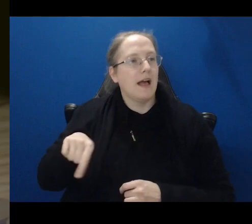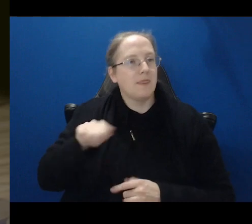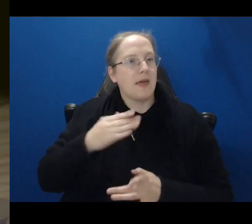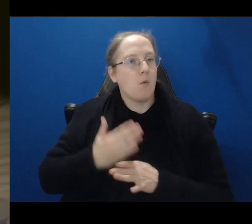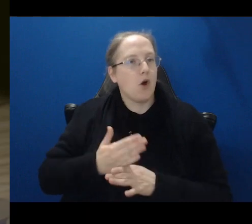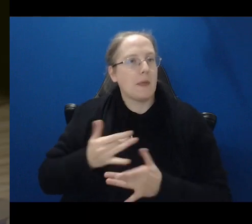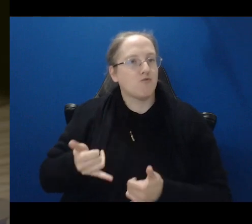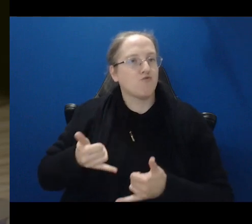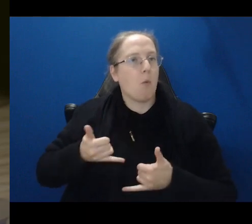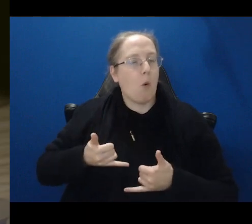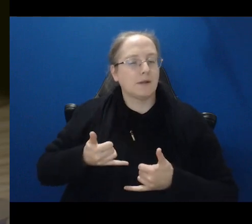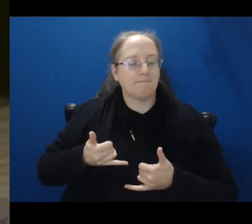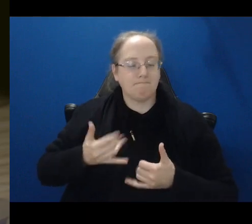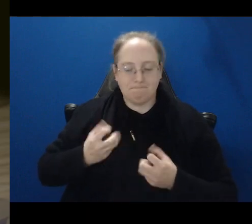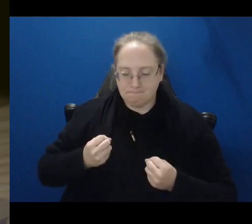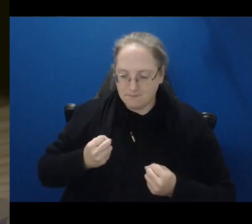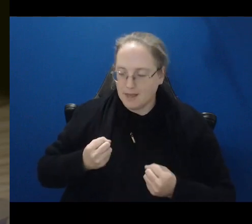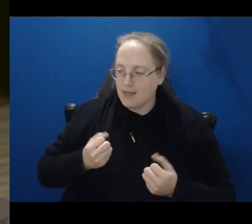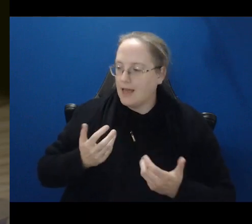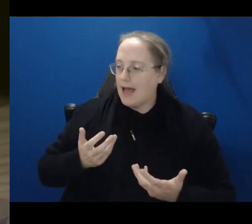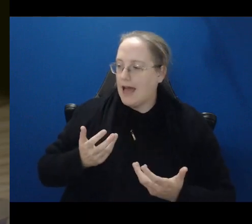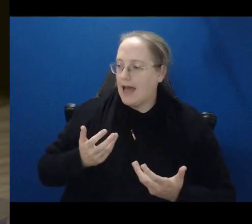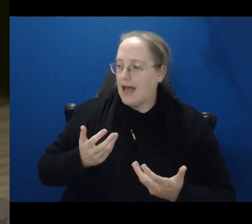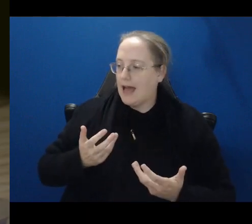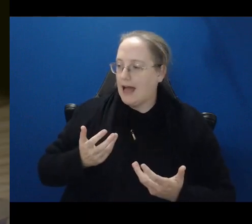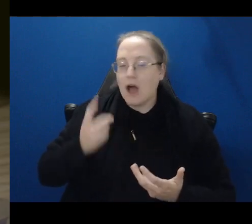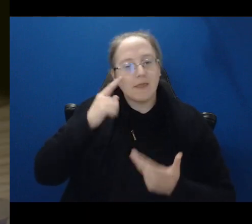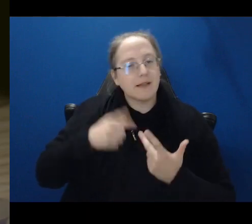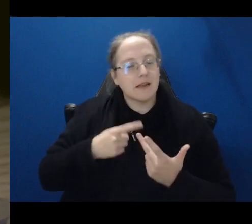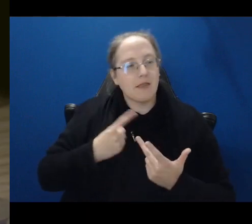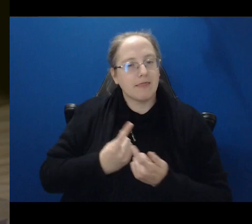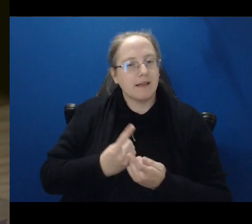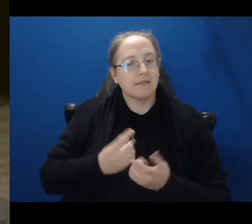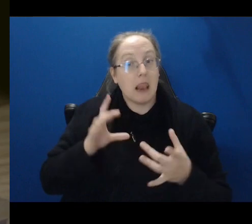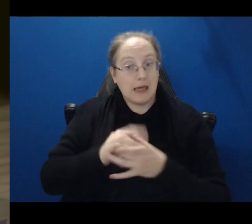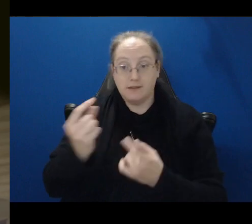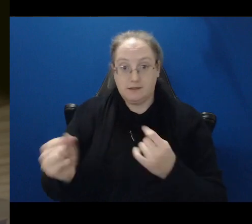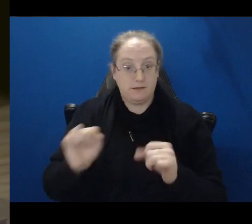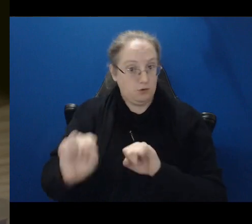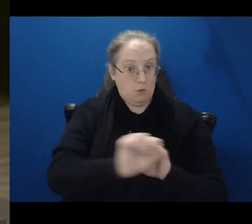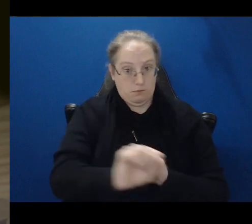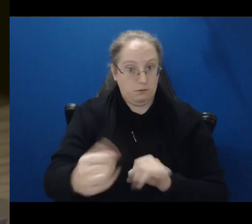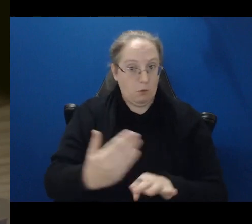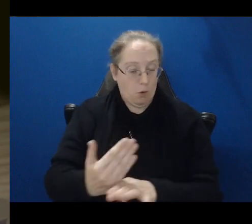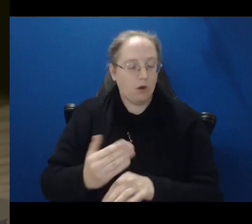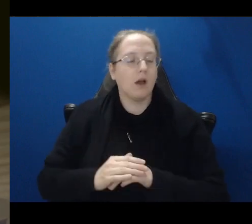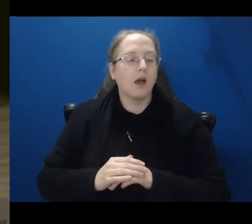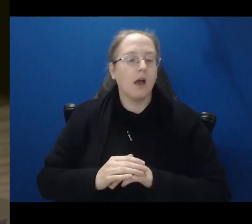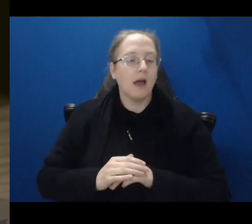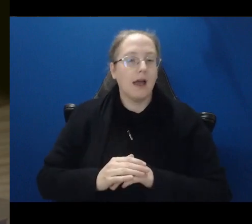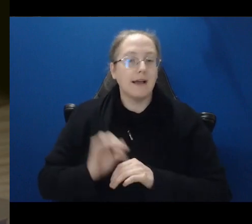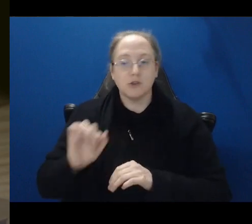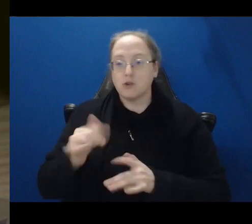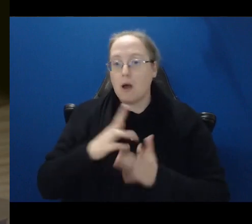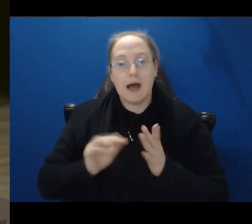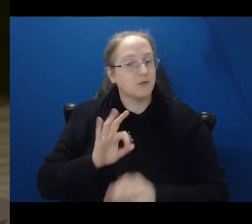because I think that's something else that links your practices, is that your art isn't easy.